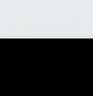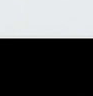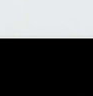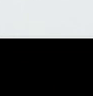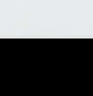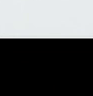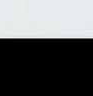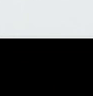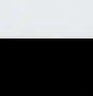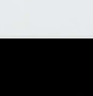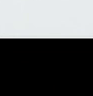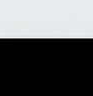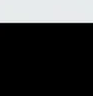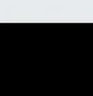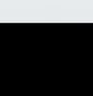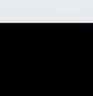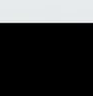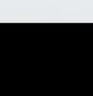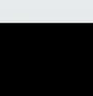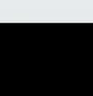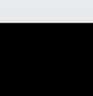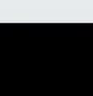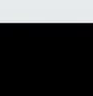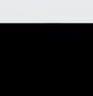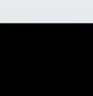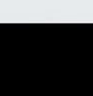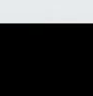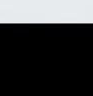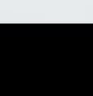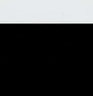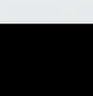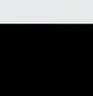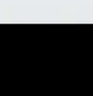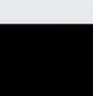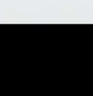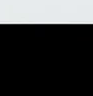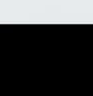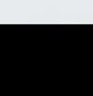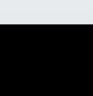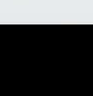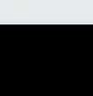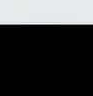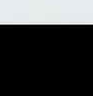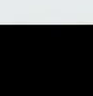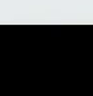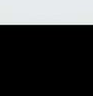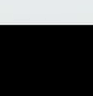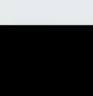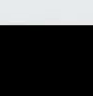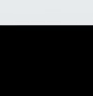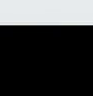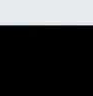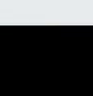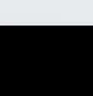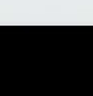without leveling any charges against him. One would tweet, "You may disagree or dislike a lie, but arresting bloggers